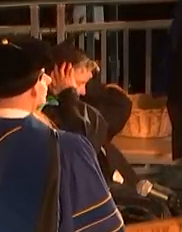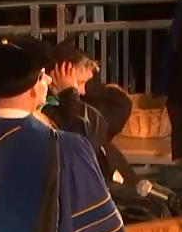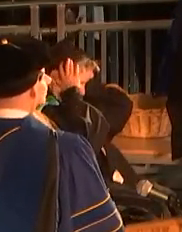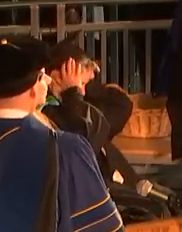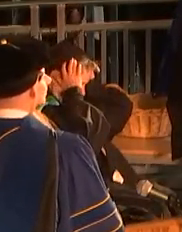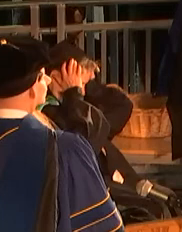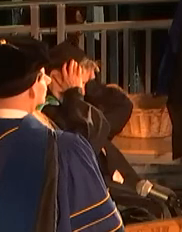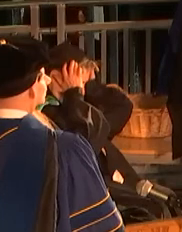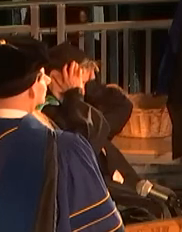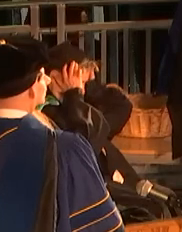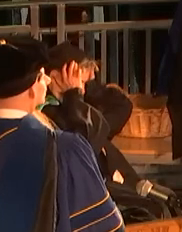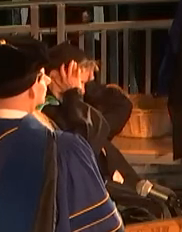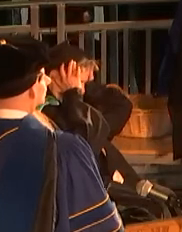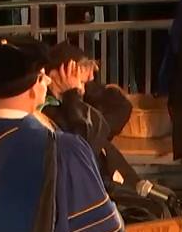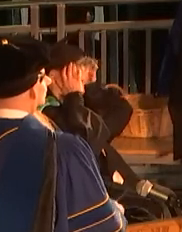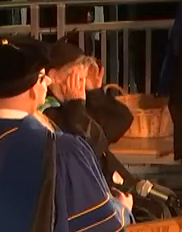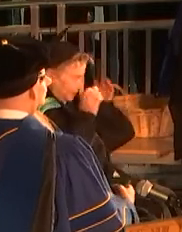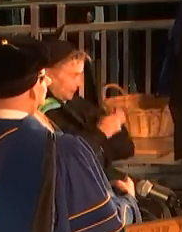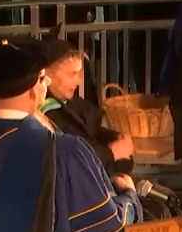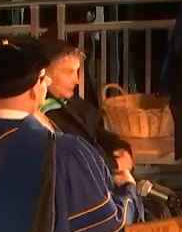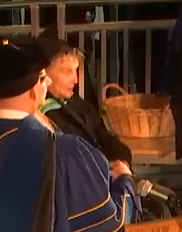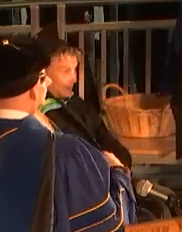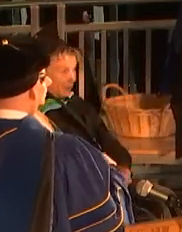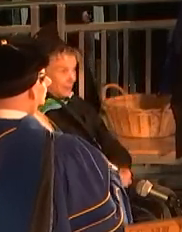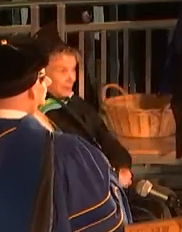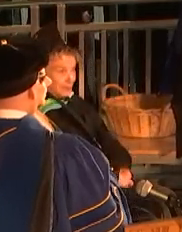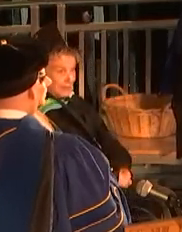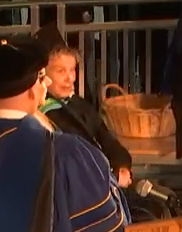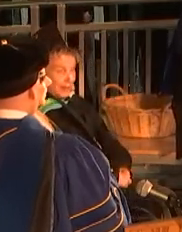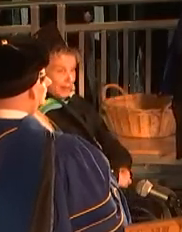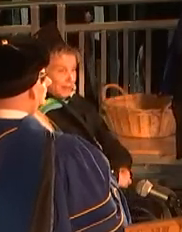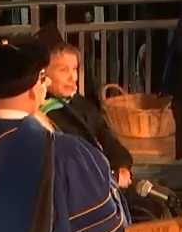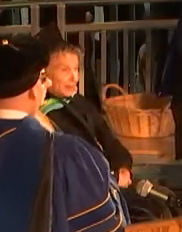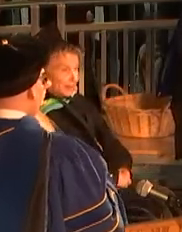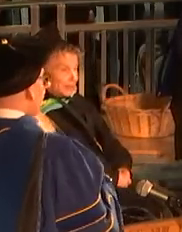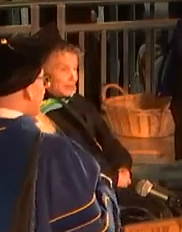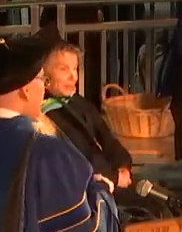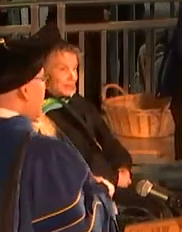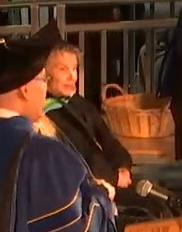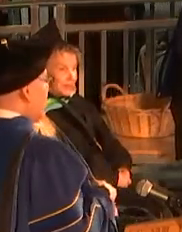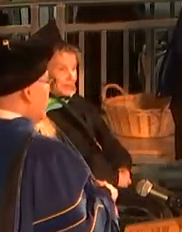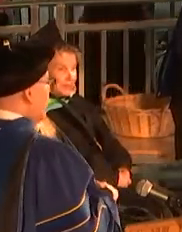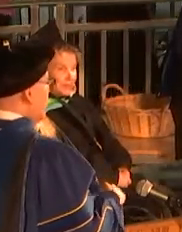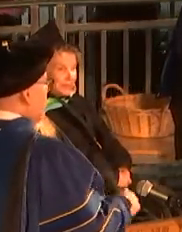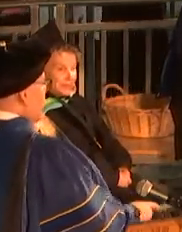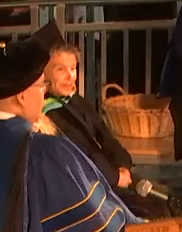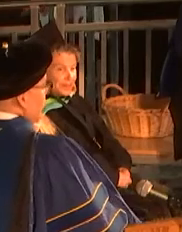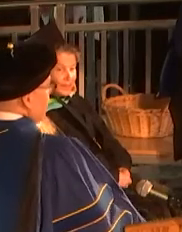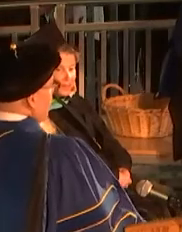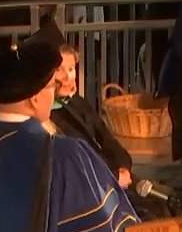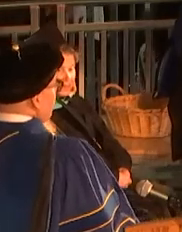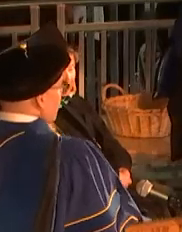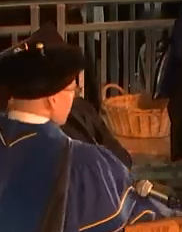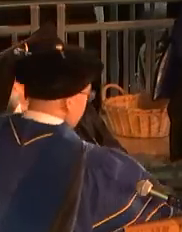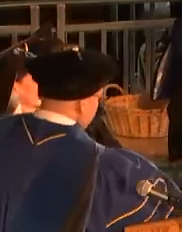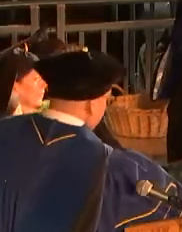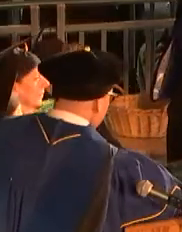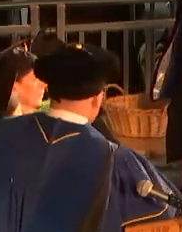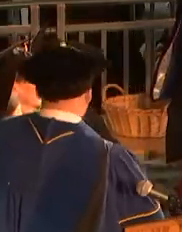Beatrice Sousa, magna cum laude. Beatrice is also receiving an early childhood education